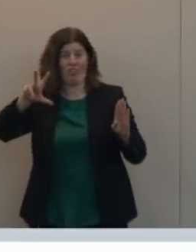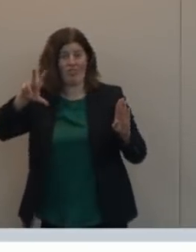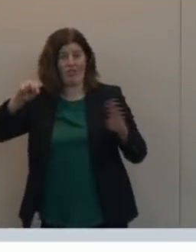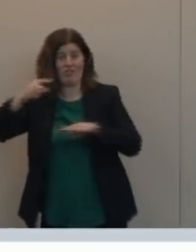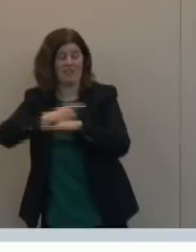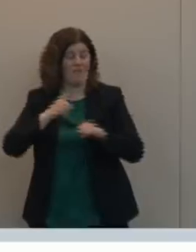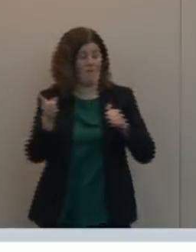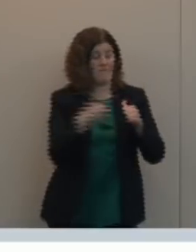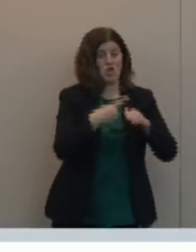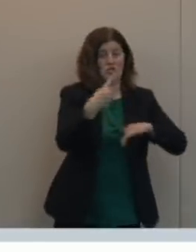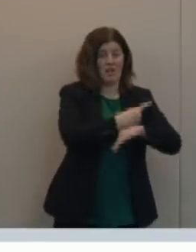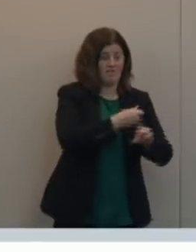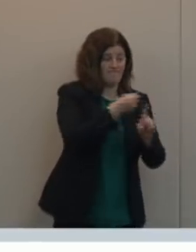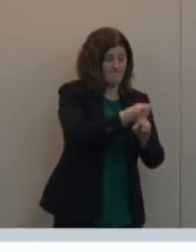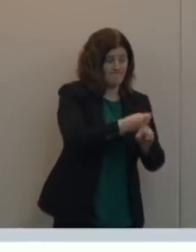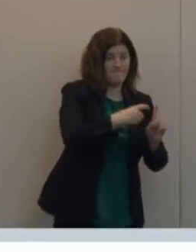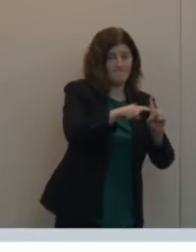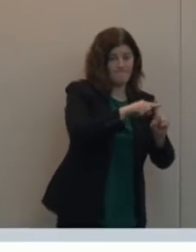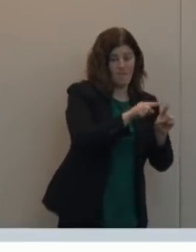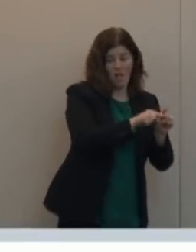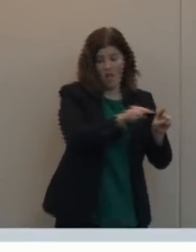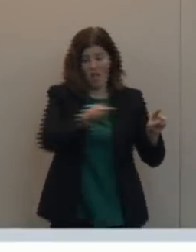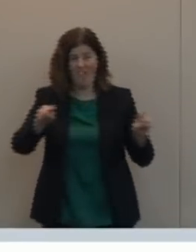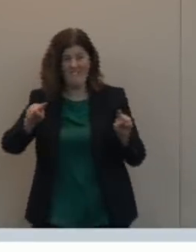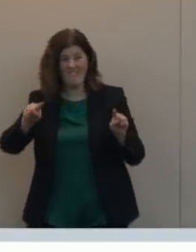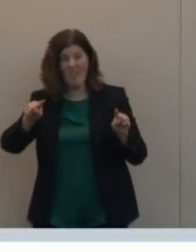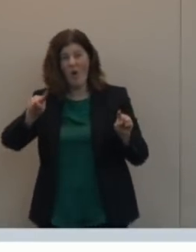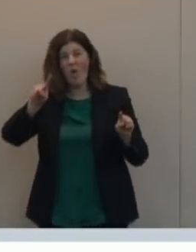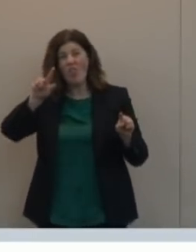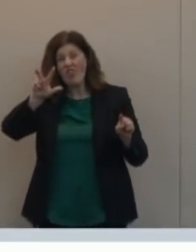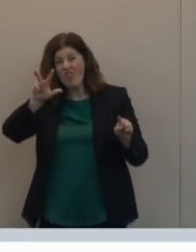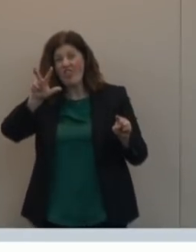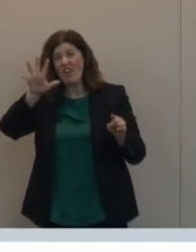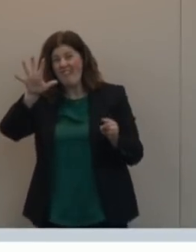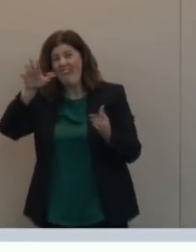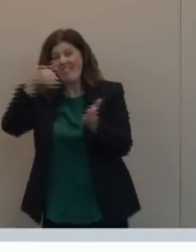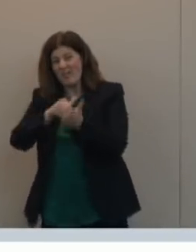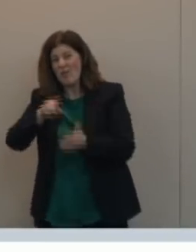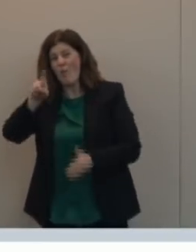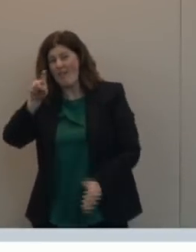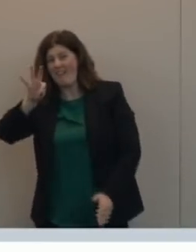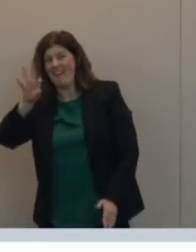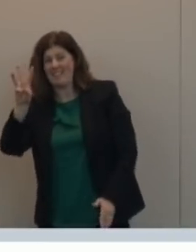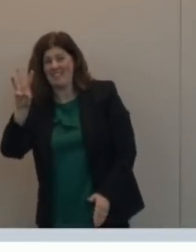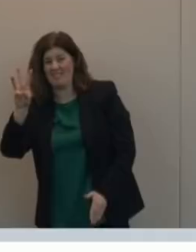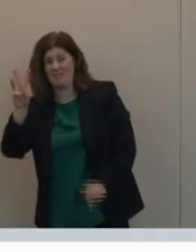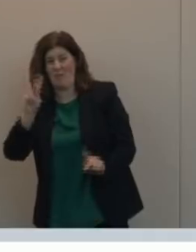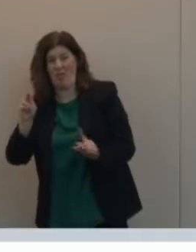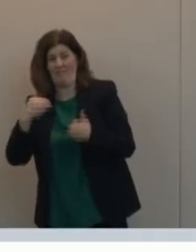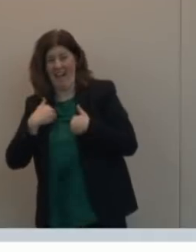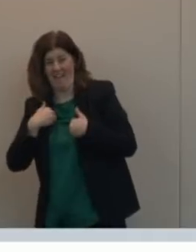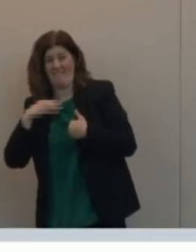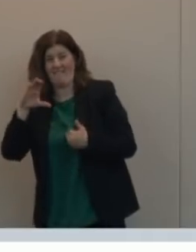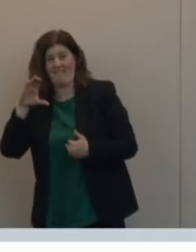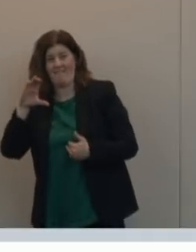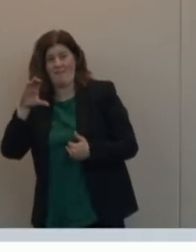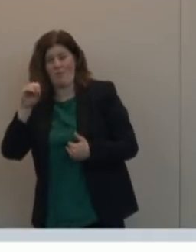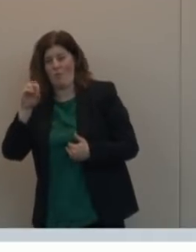very first case, we would have 45,196 cases here in New Mexico. If we